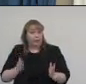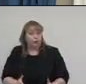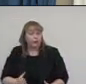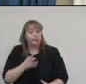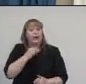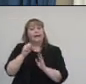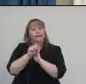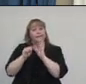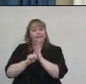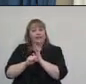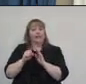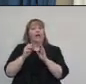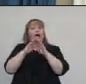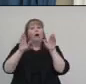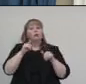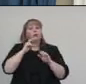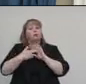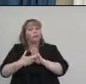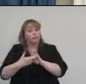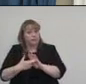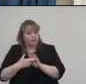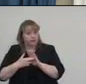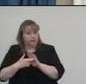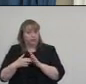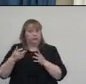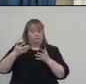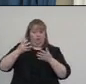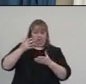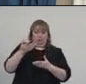will ask about your request that somebody told you 8 weeks.